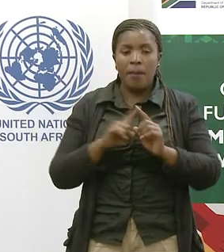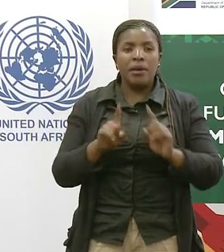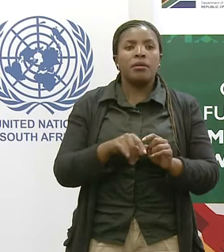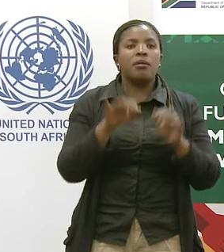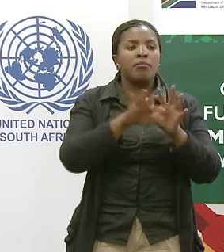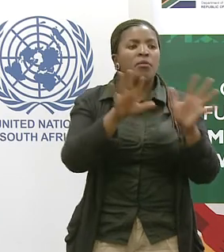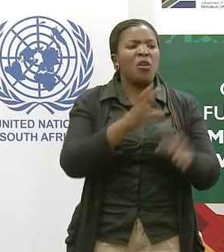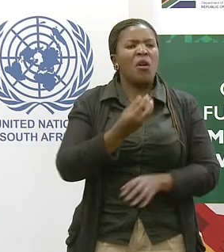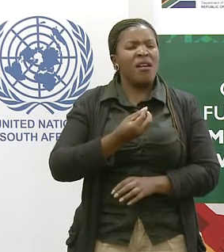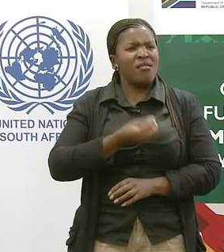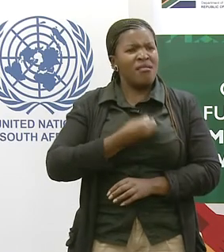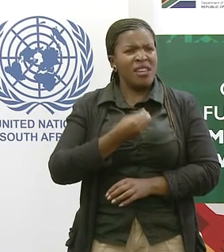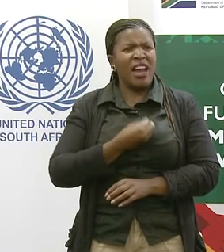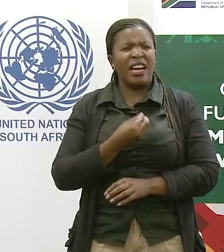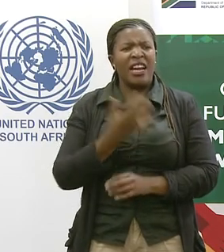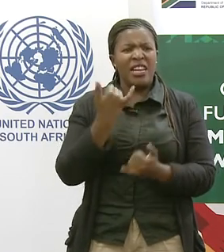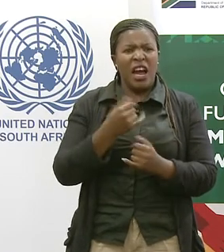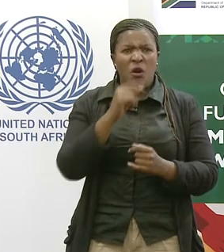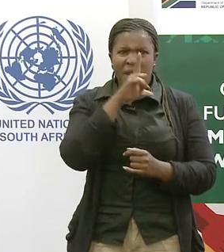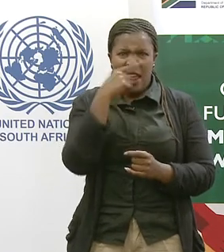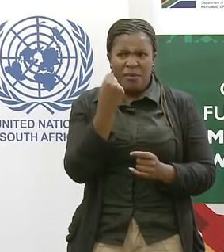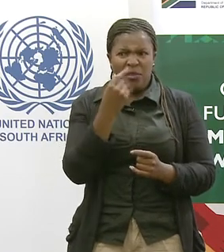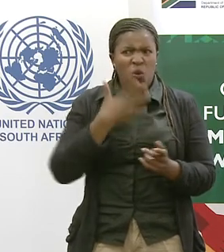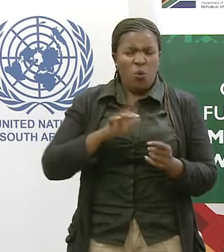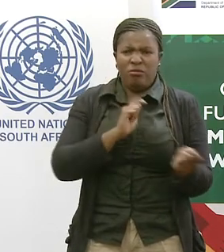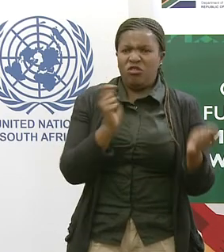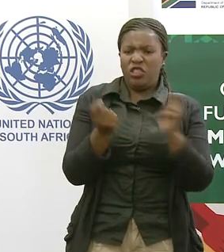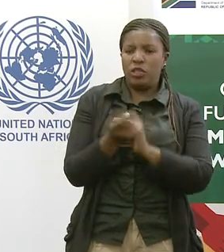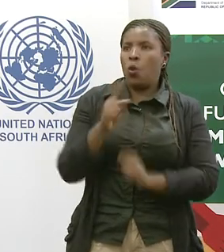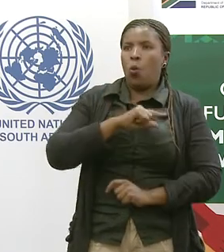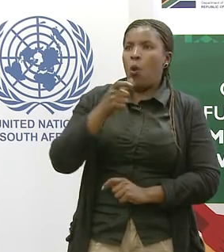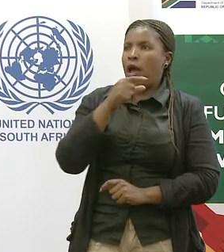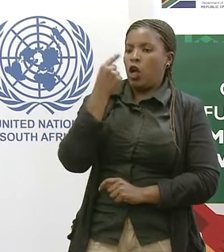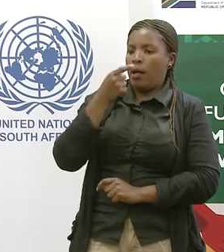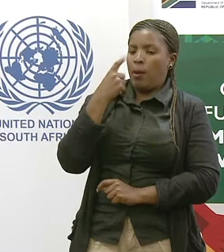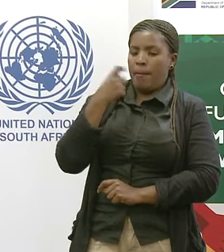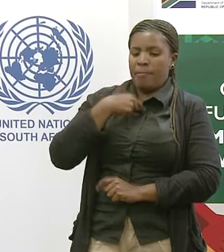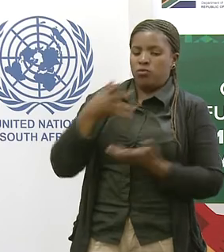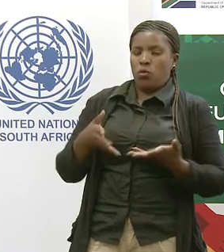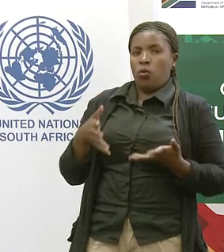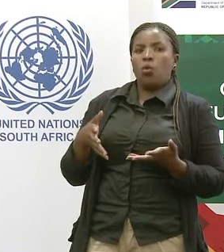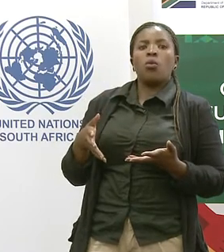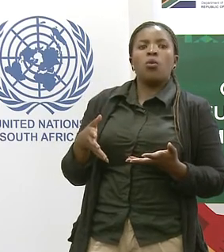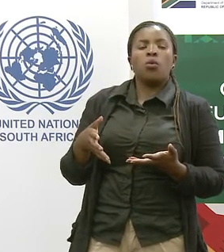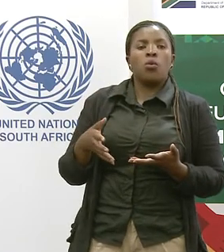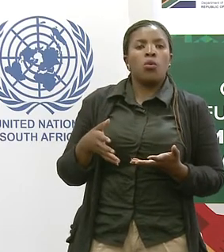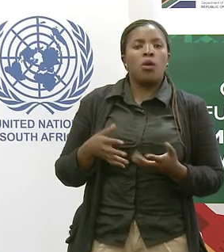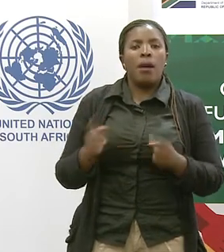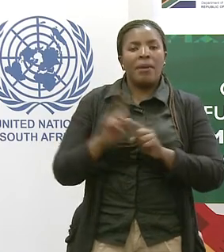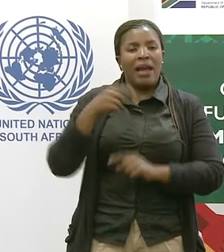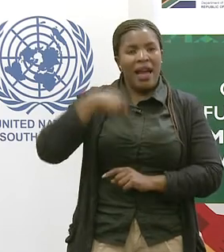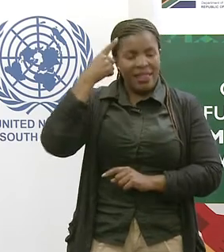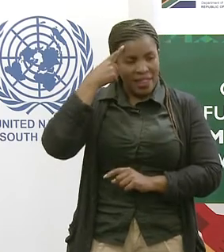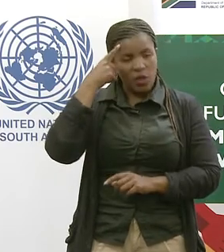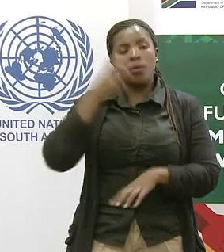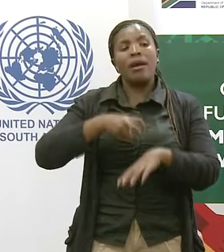that? So I think that this is timely, but we need the right space for it, because